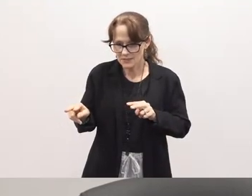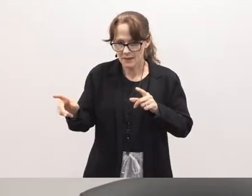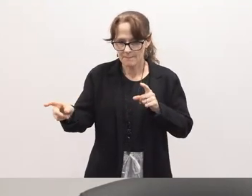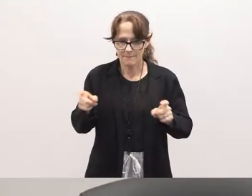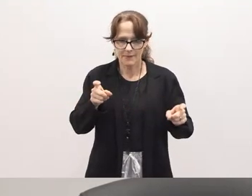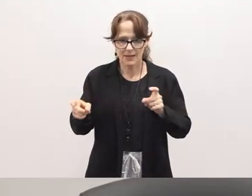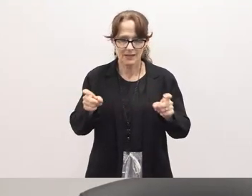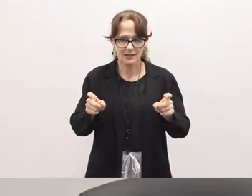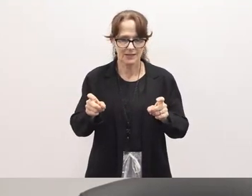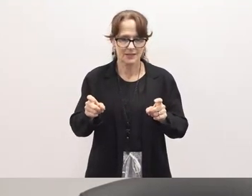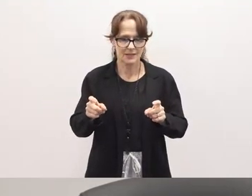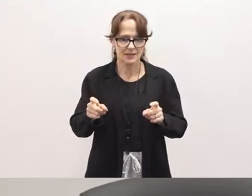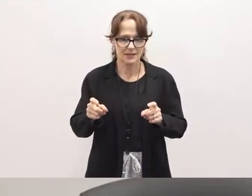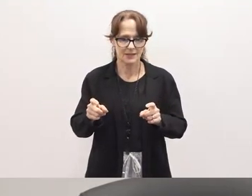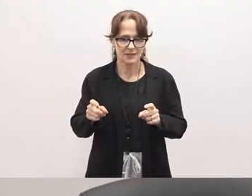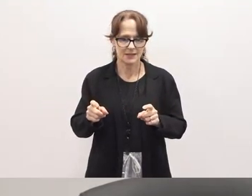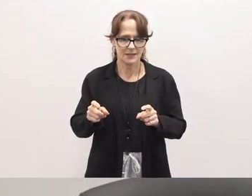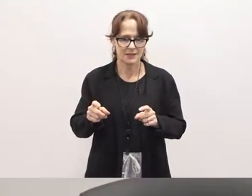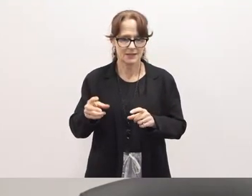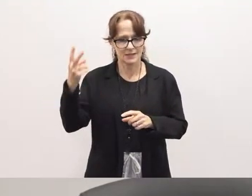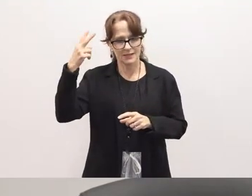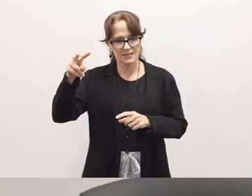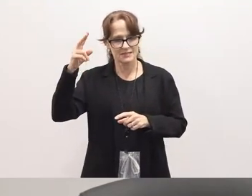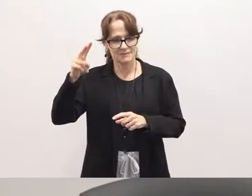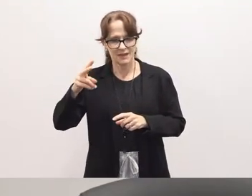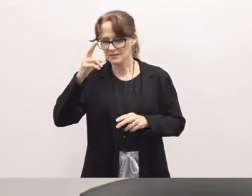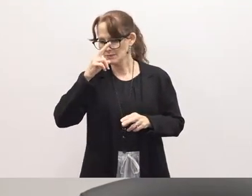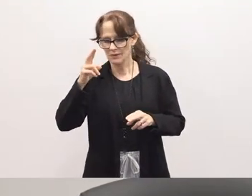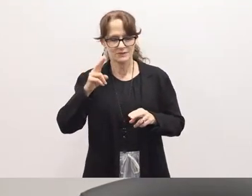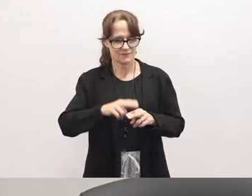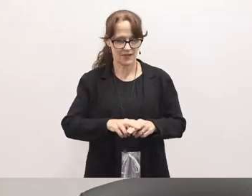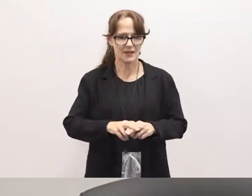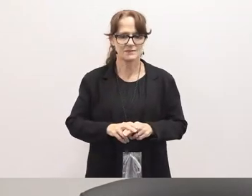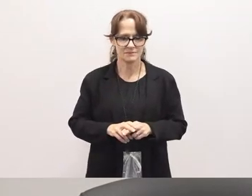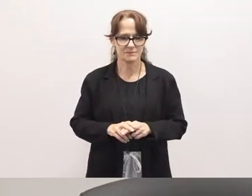managing in Spanish was very fun.